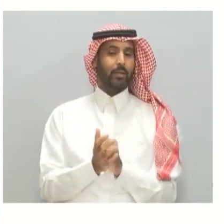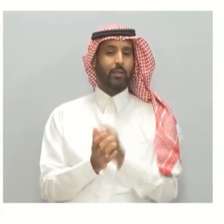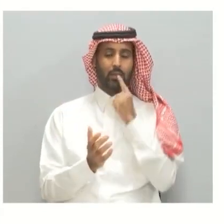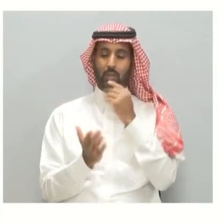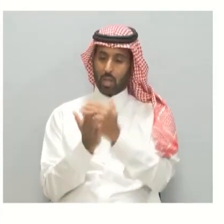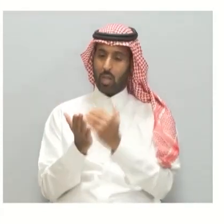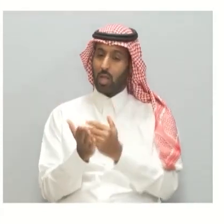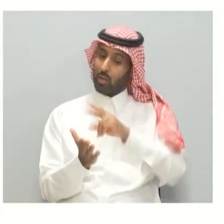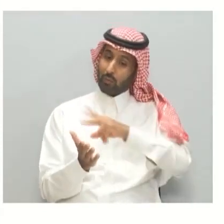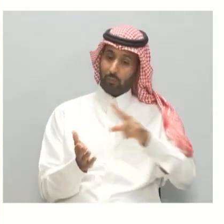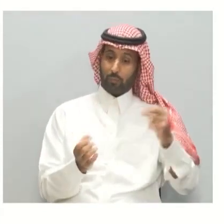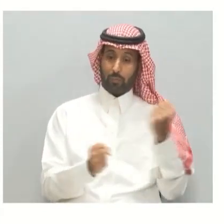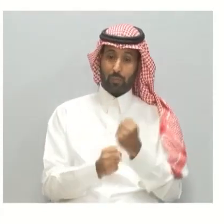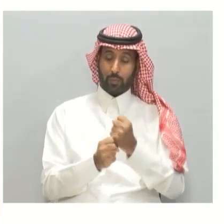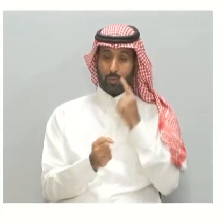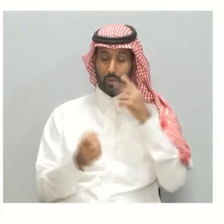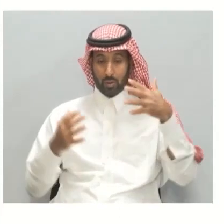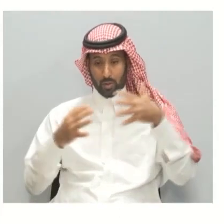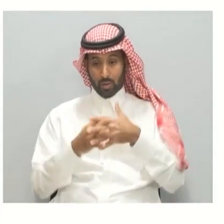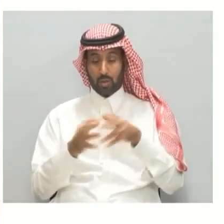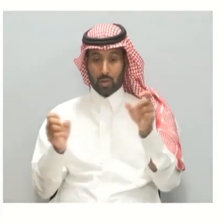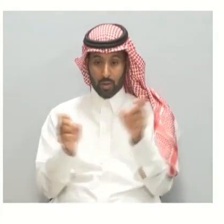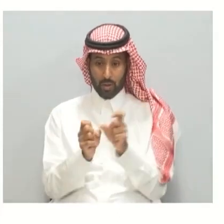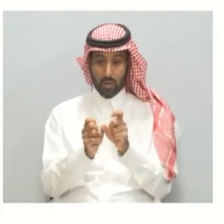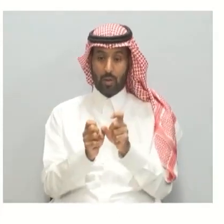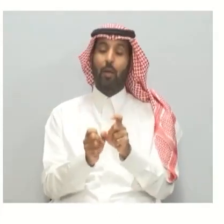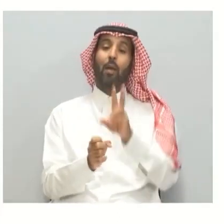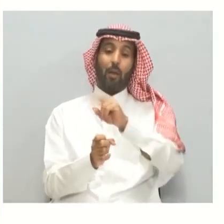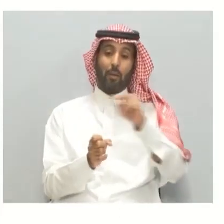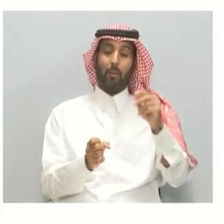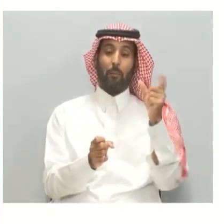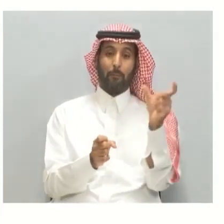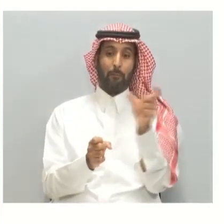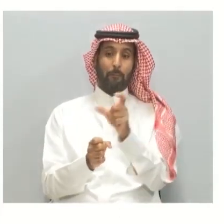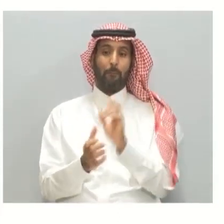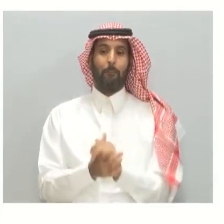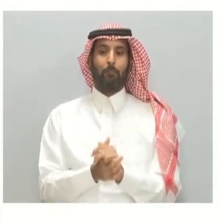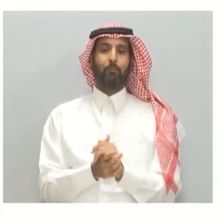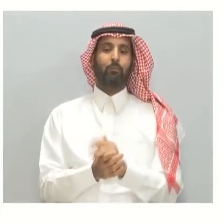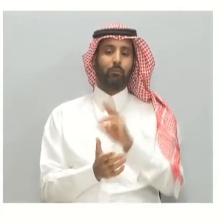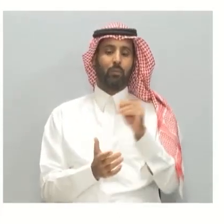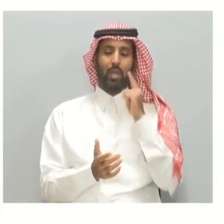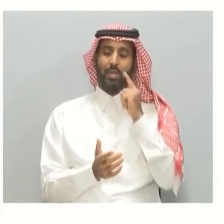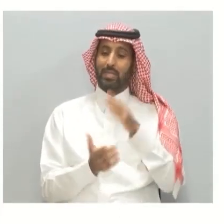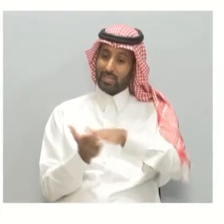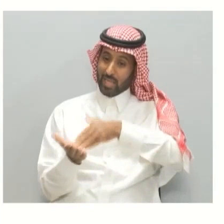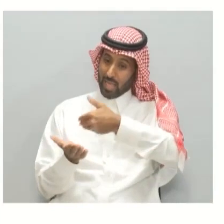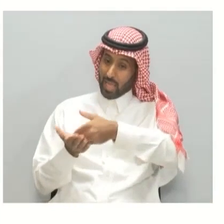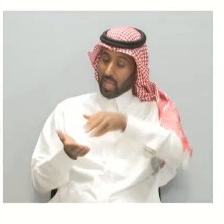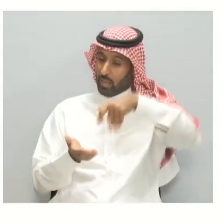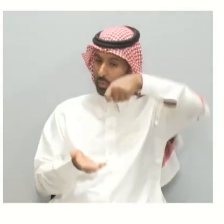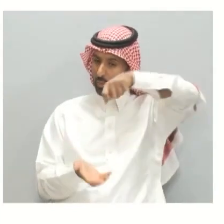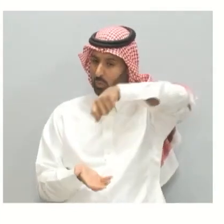label unusual jobs by combining existing words. For example, the cheese